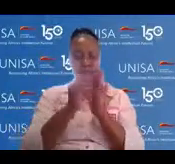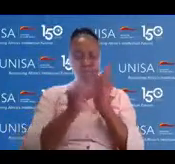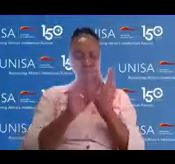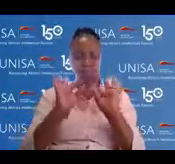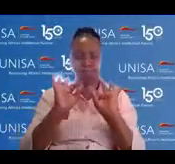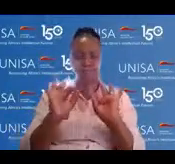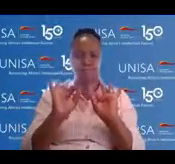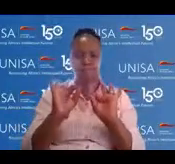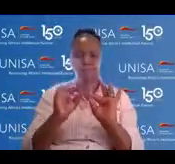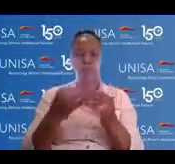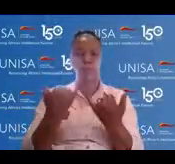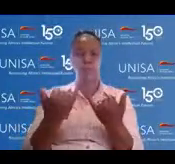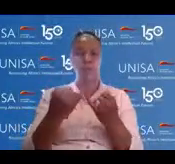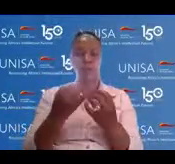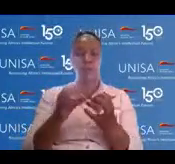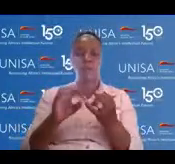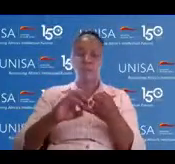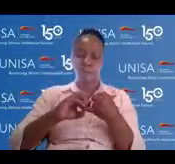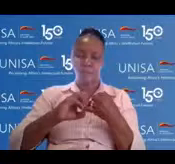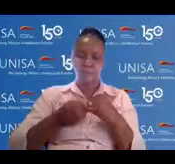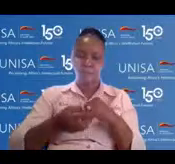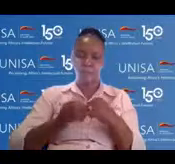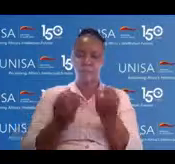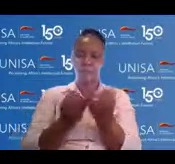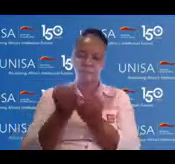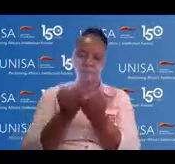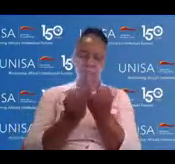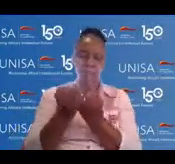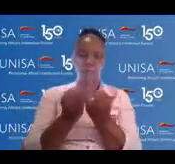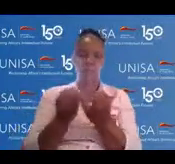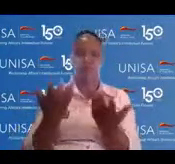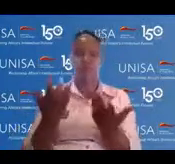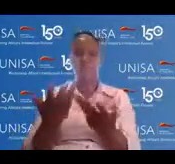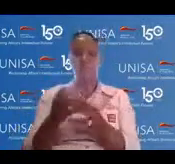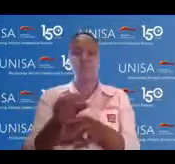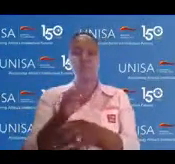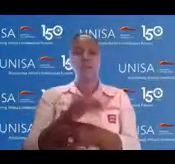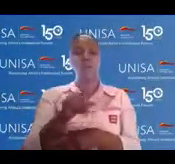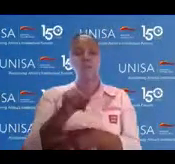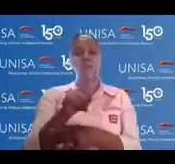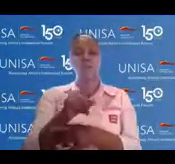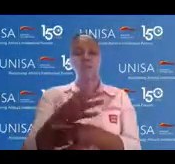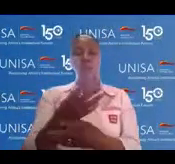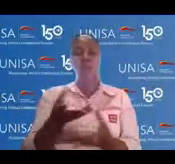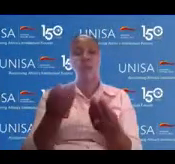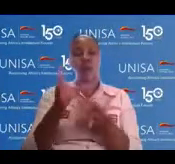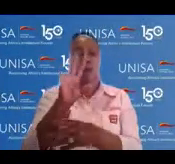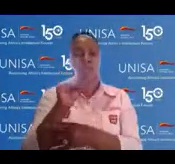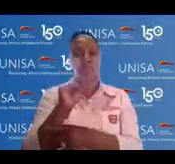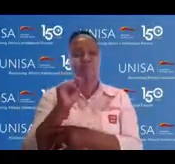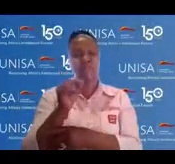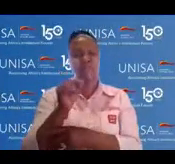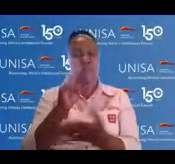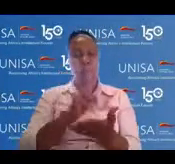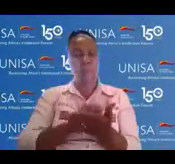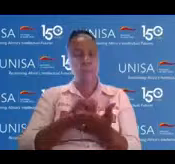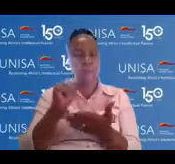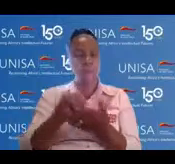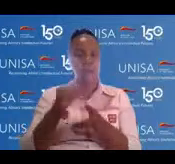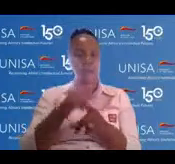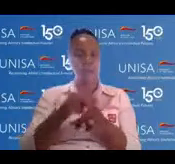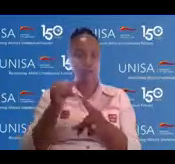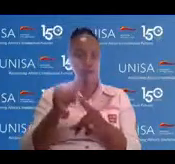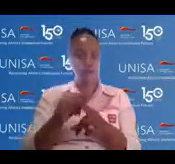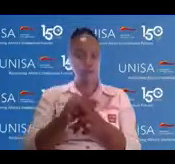quiz. Now you'll notice here, it does ask for a password. So the password is not given to you. You need to insert it from this